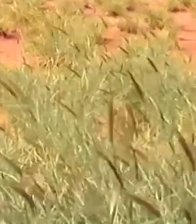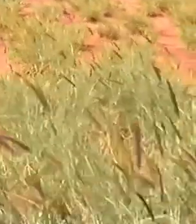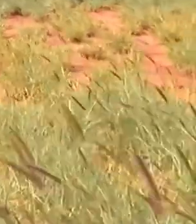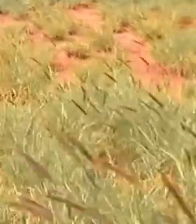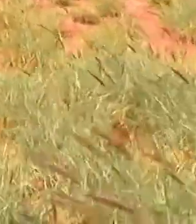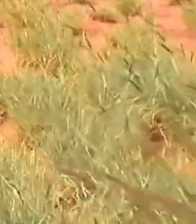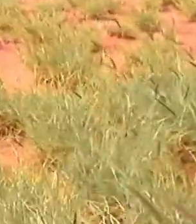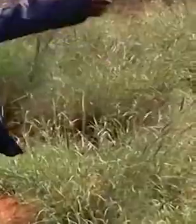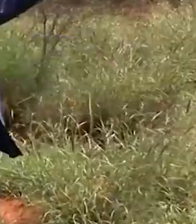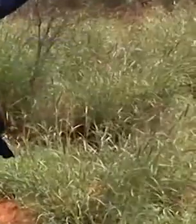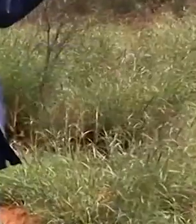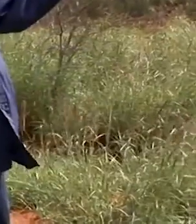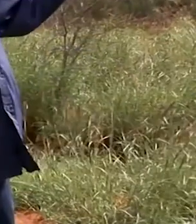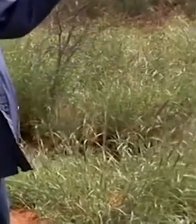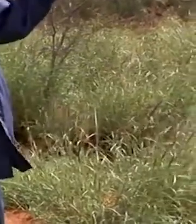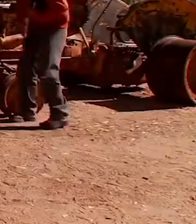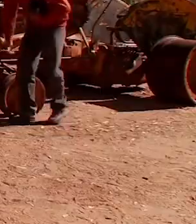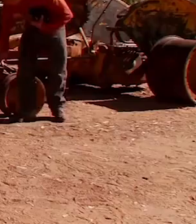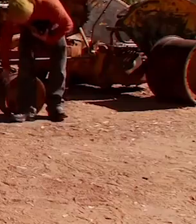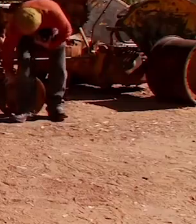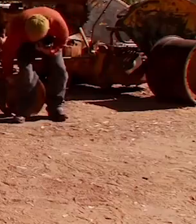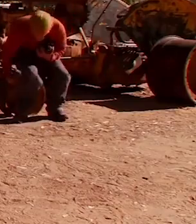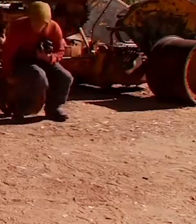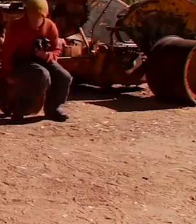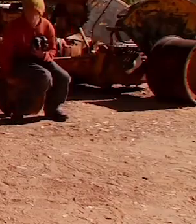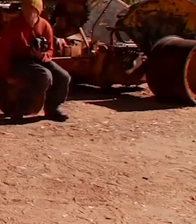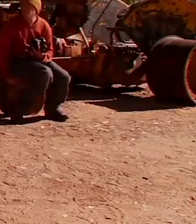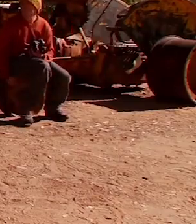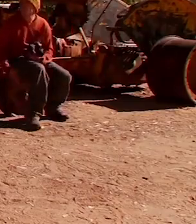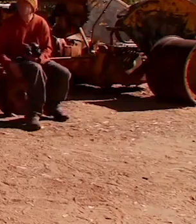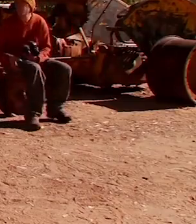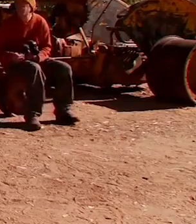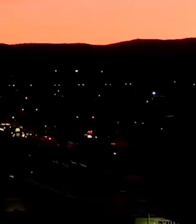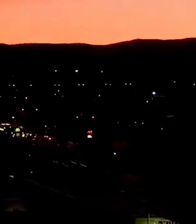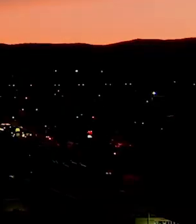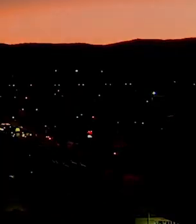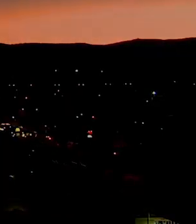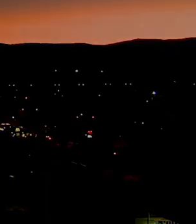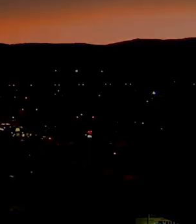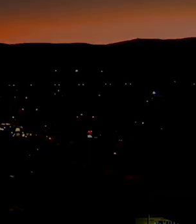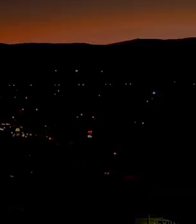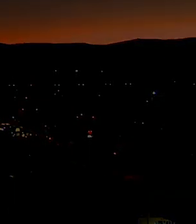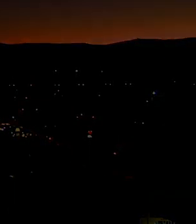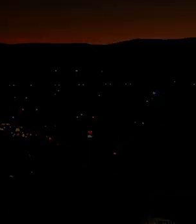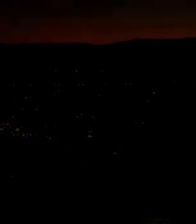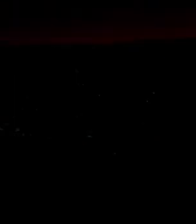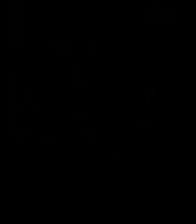by bit. They know what they have as a family, their heritage, what their ongoing legacy could